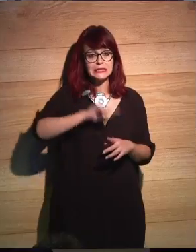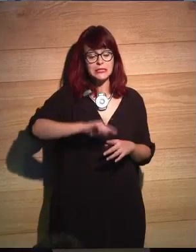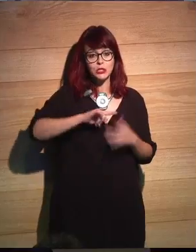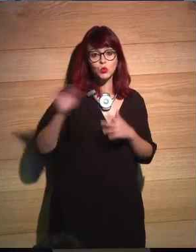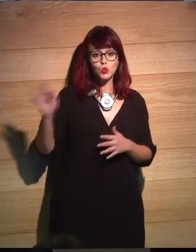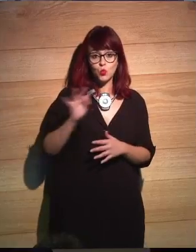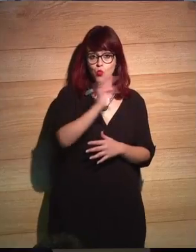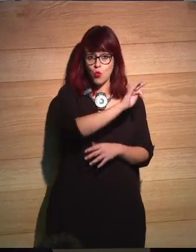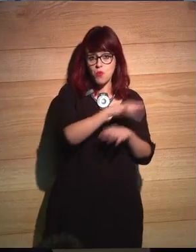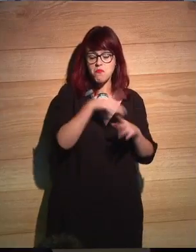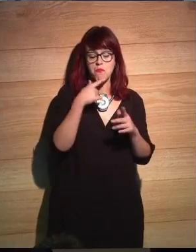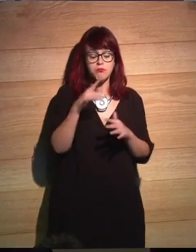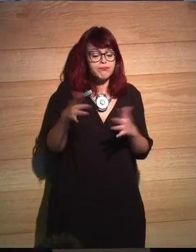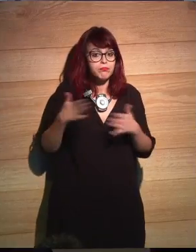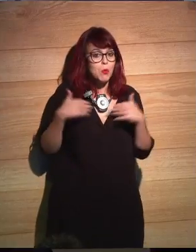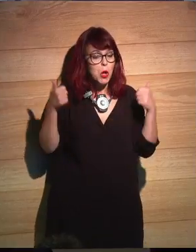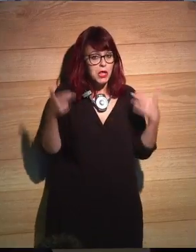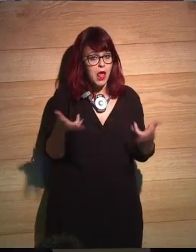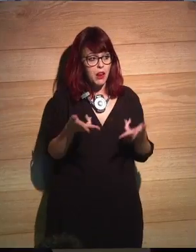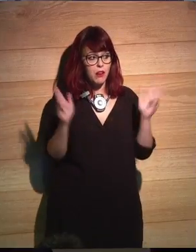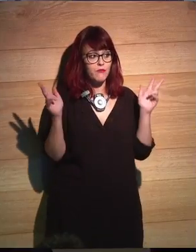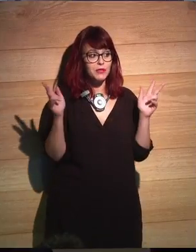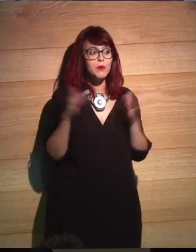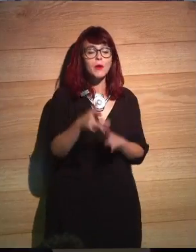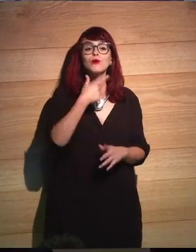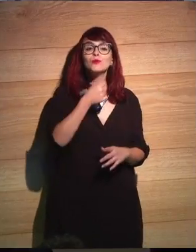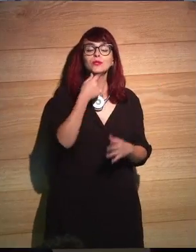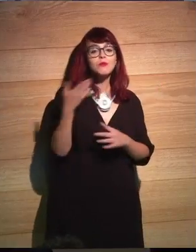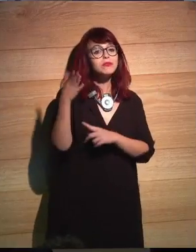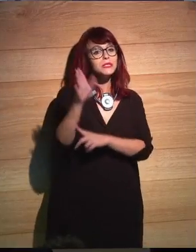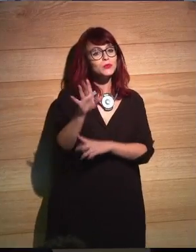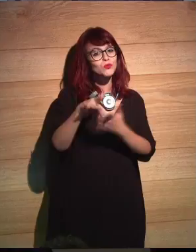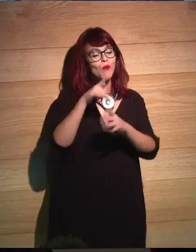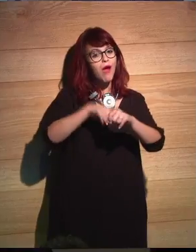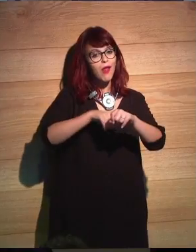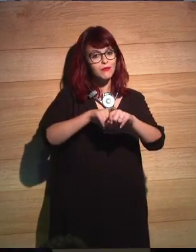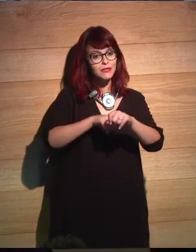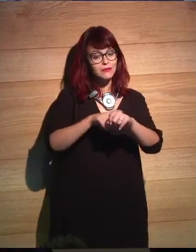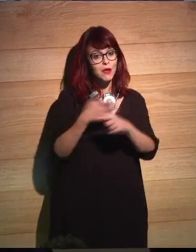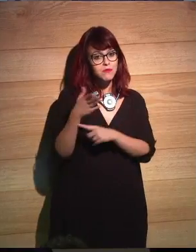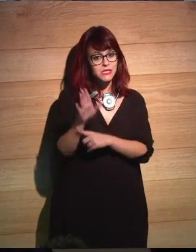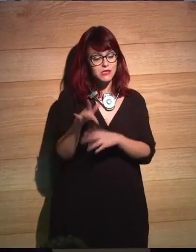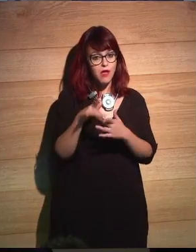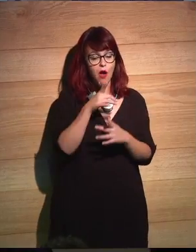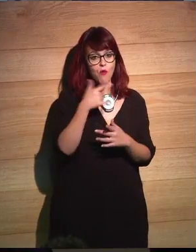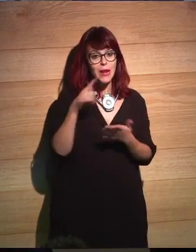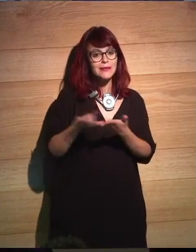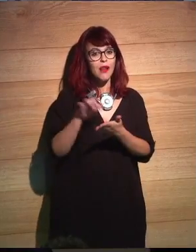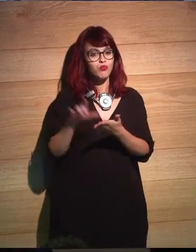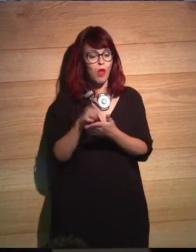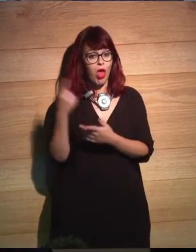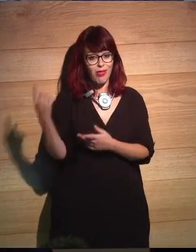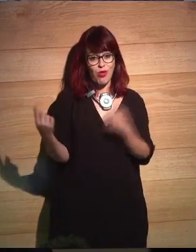As we go by, you can take turns however you like. And I would like to propose something about what are